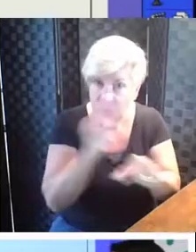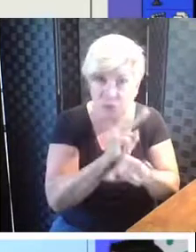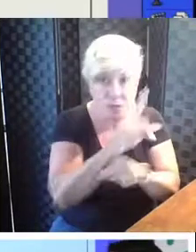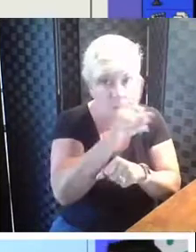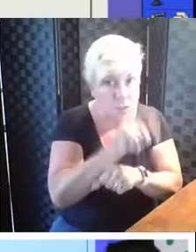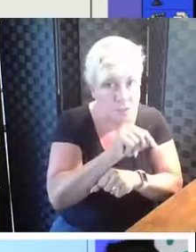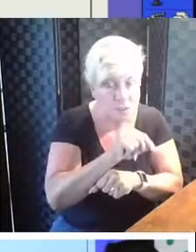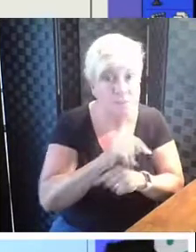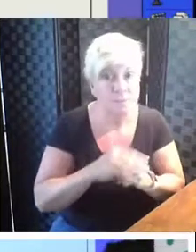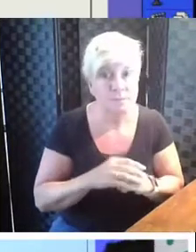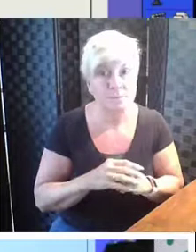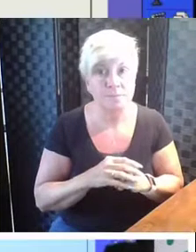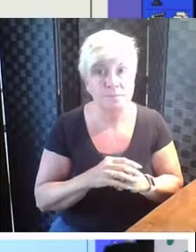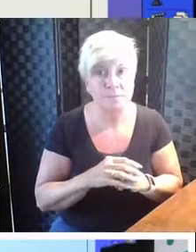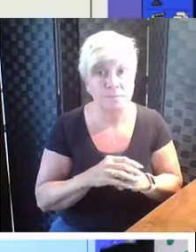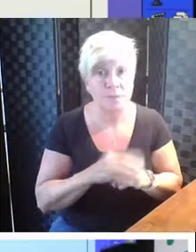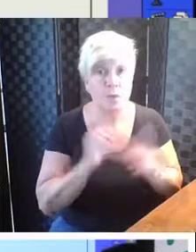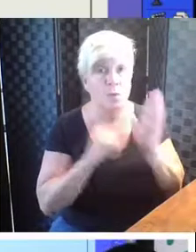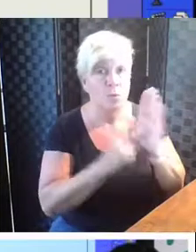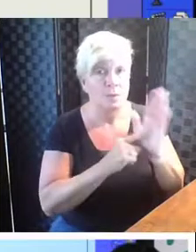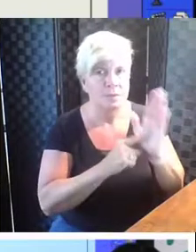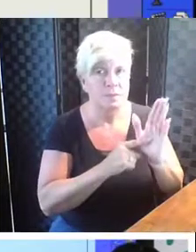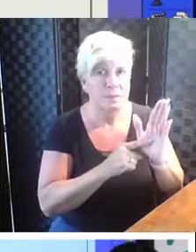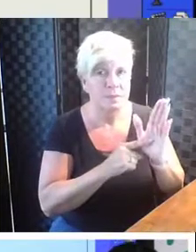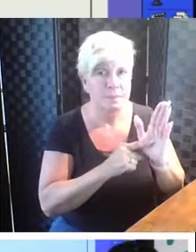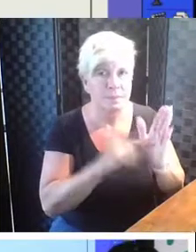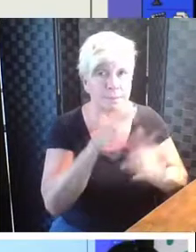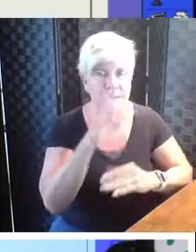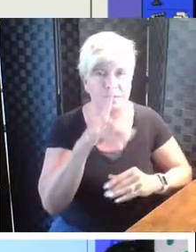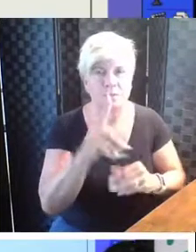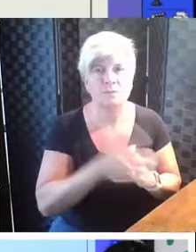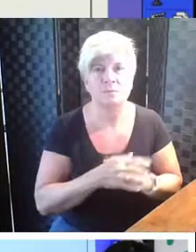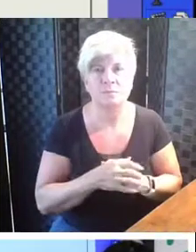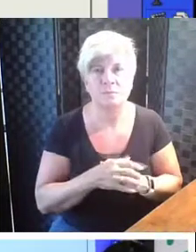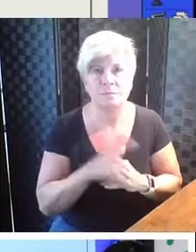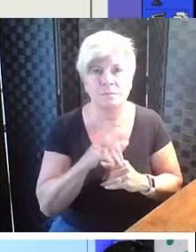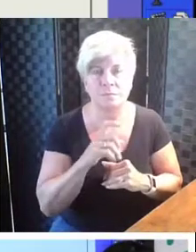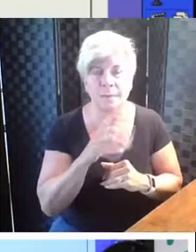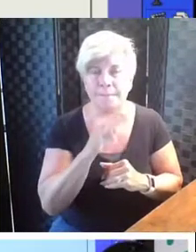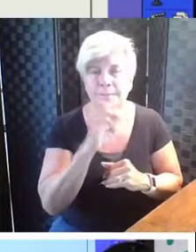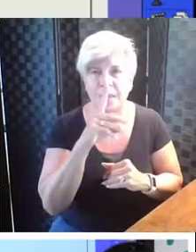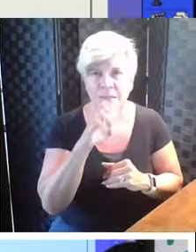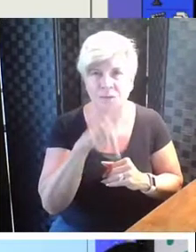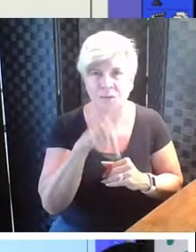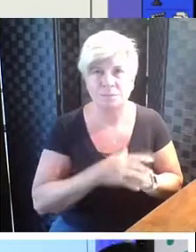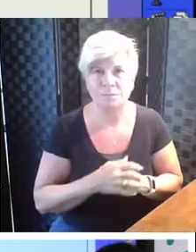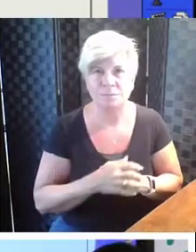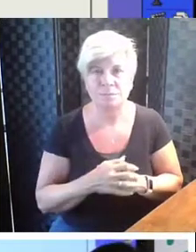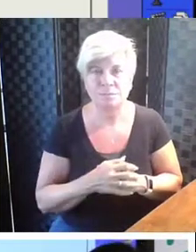mark that would represent this model we made.